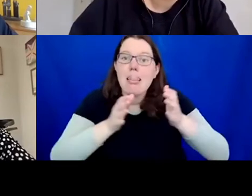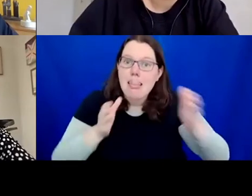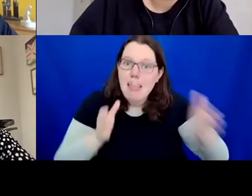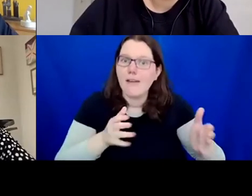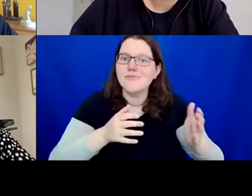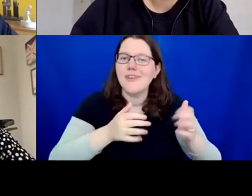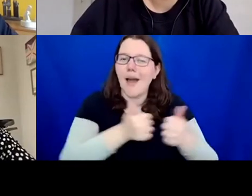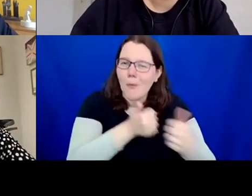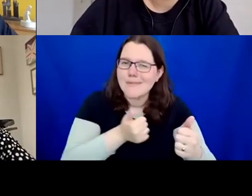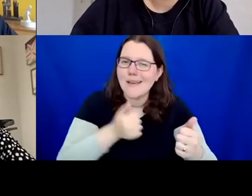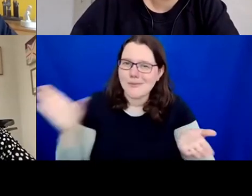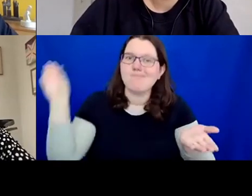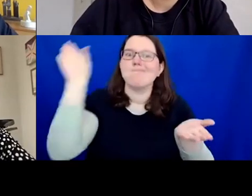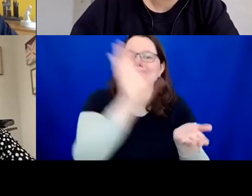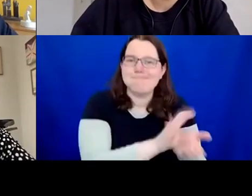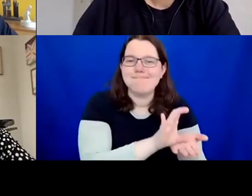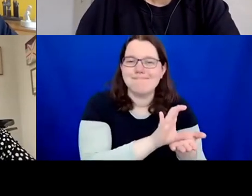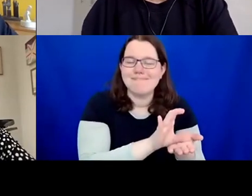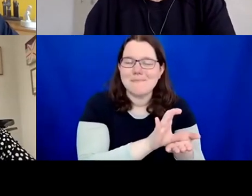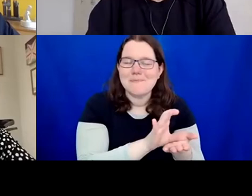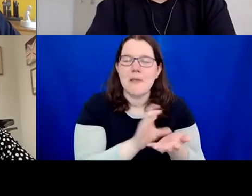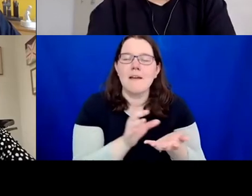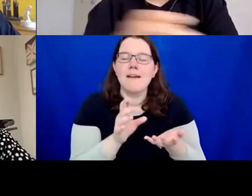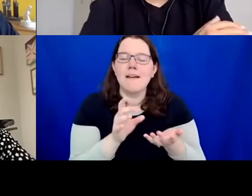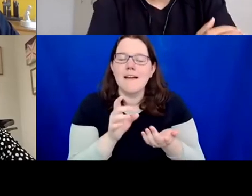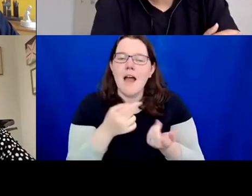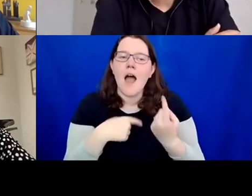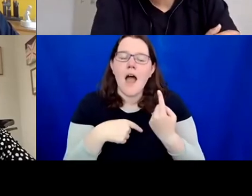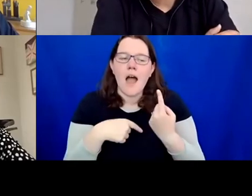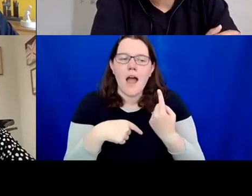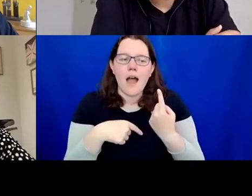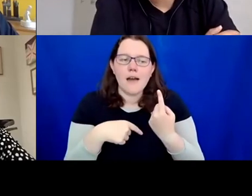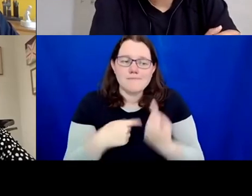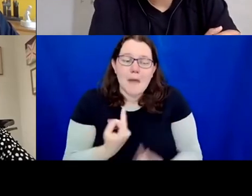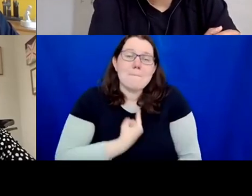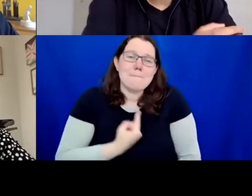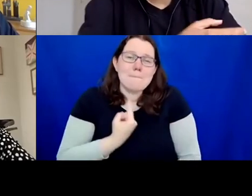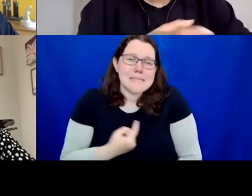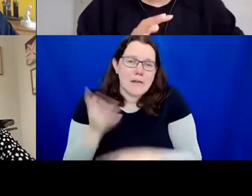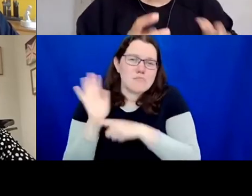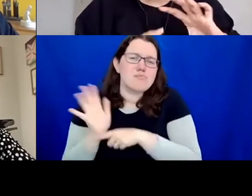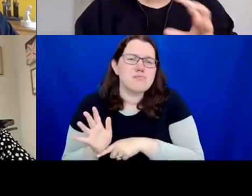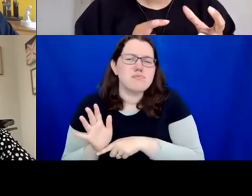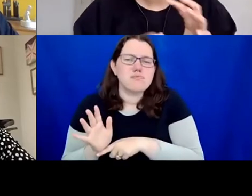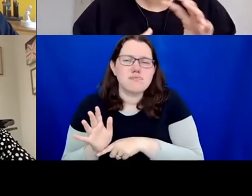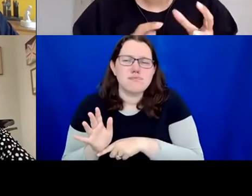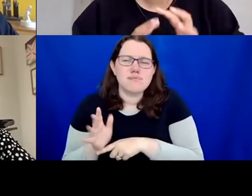organisations. There is something here which I pointed to in what I was saying, which was around the sort of mechanisms of and the structures